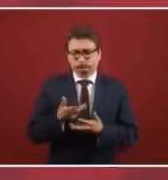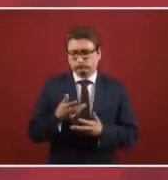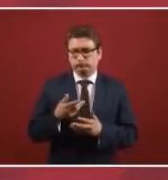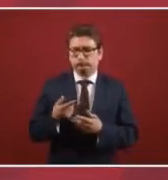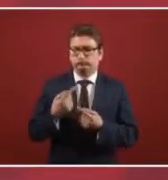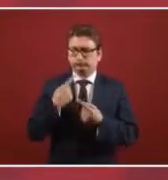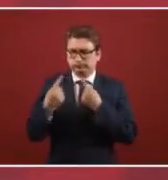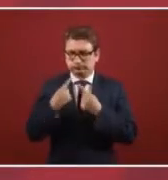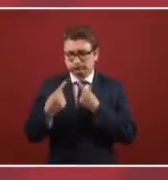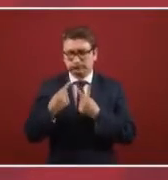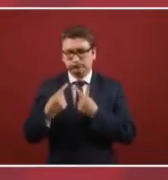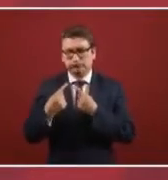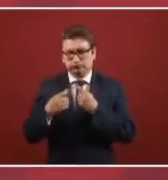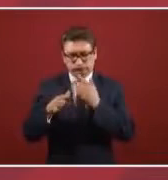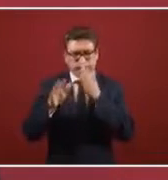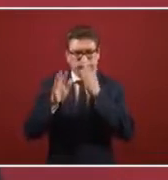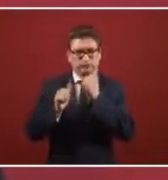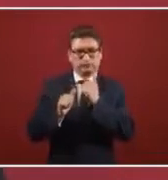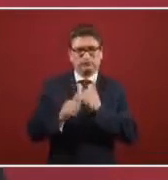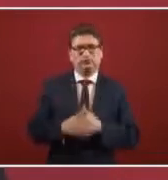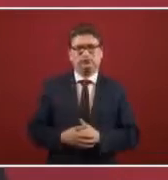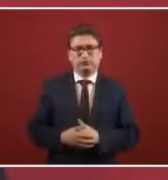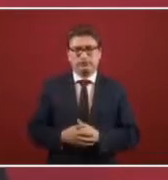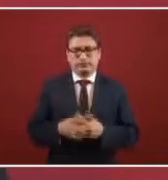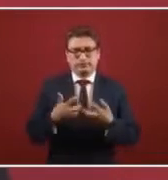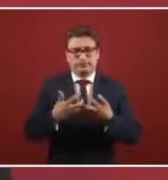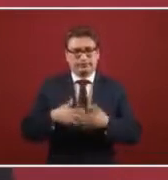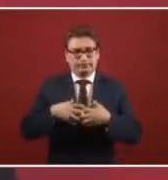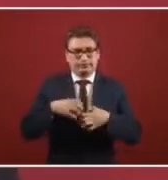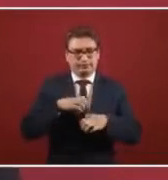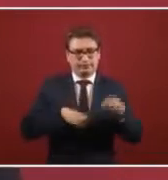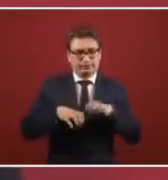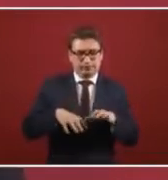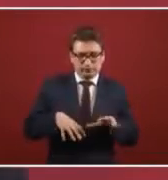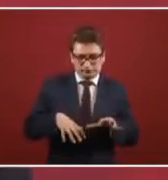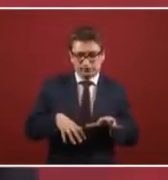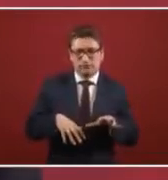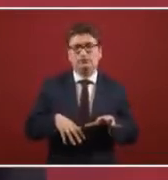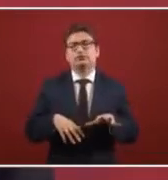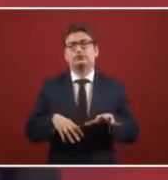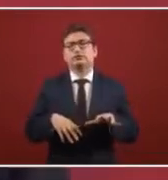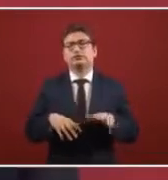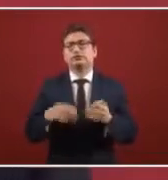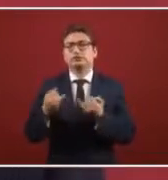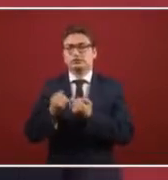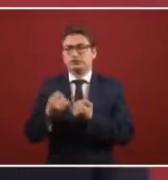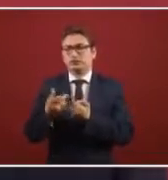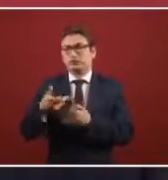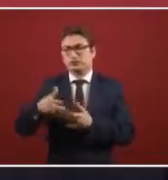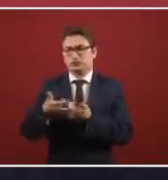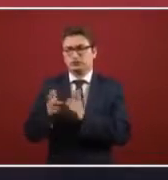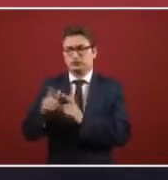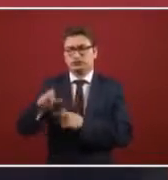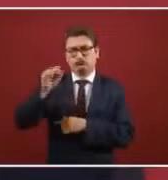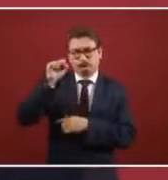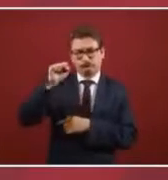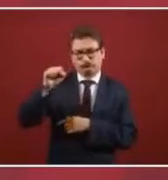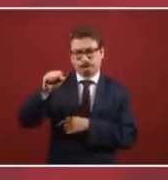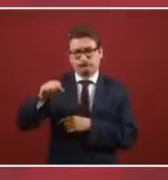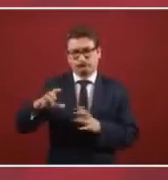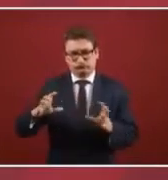an agreement entre empresas between the companies y los sindicatos and the